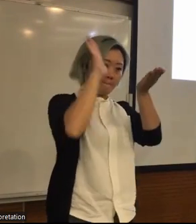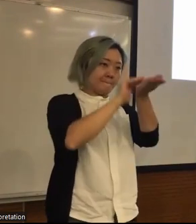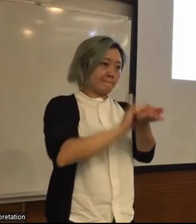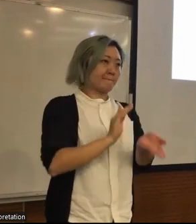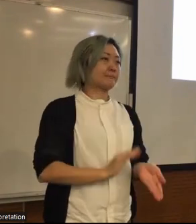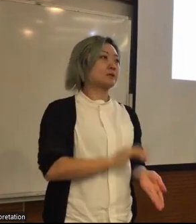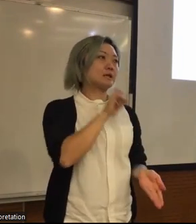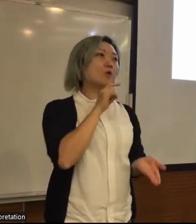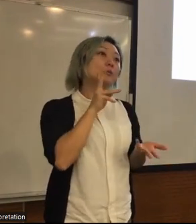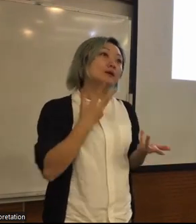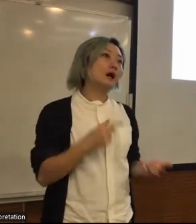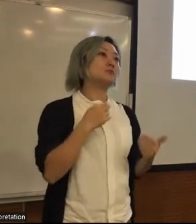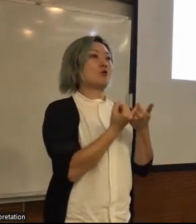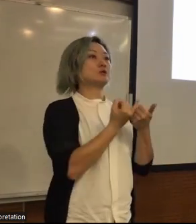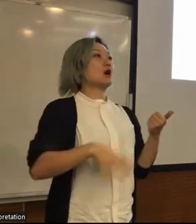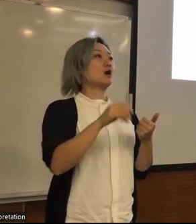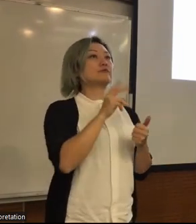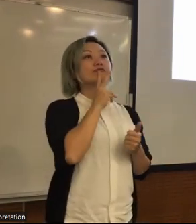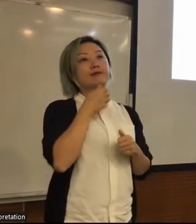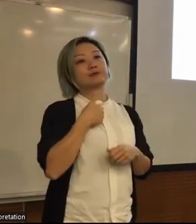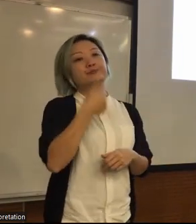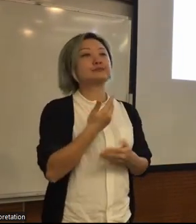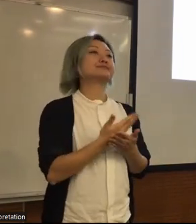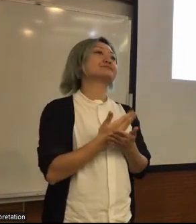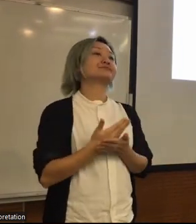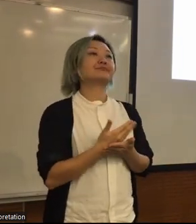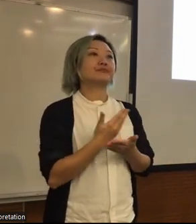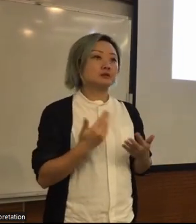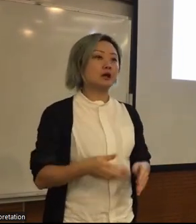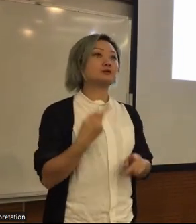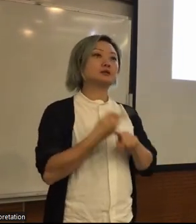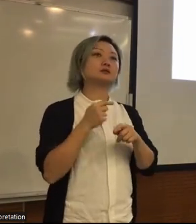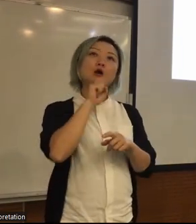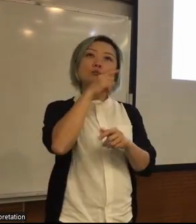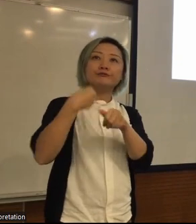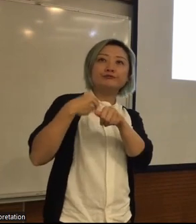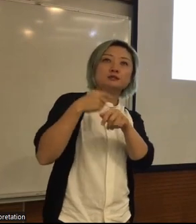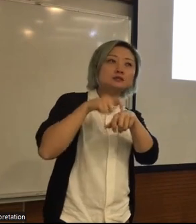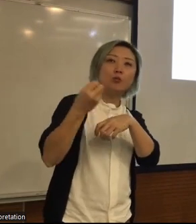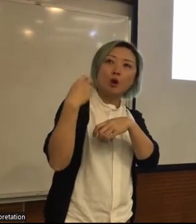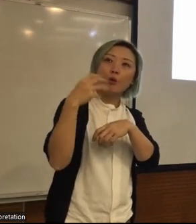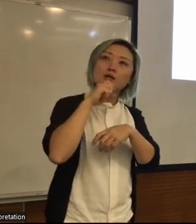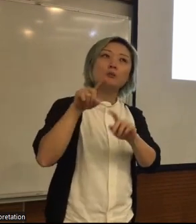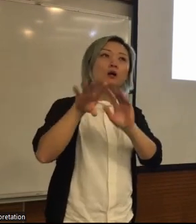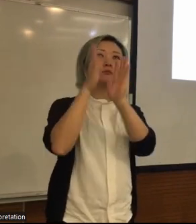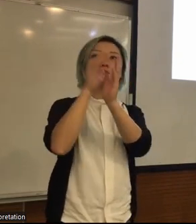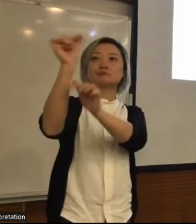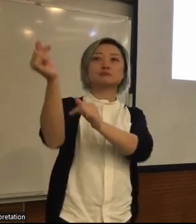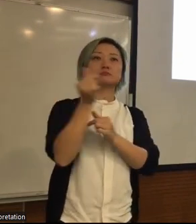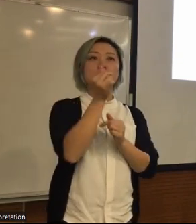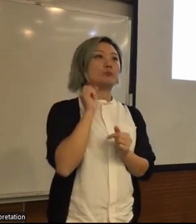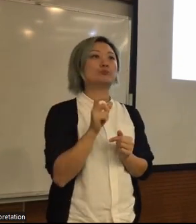students in interpreting, we were often told that we can never be perfect or even flawless in our